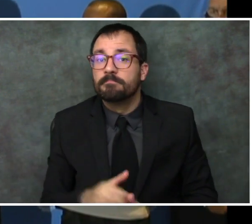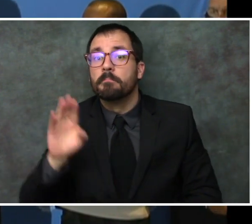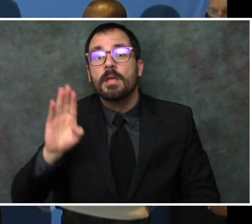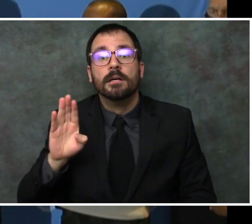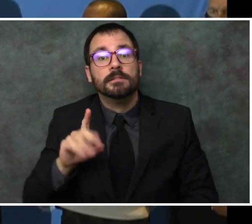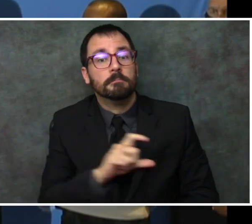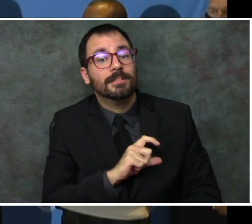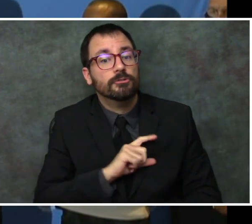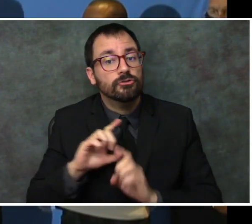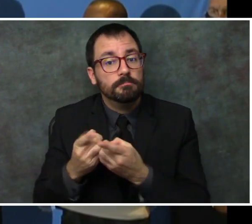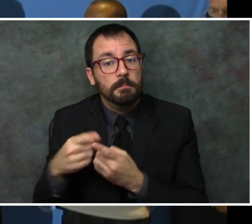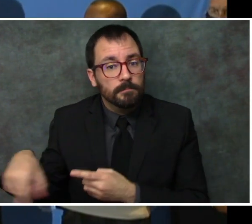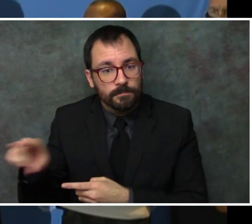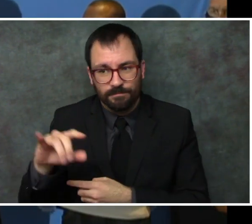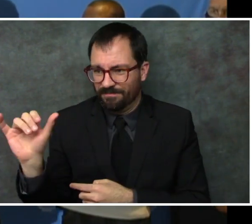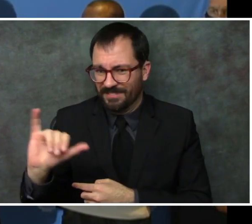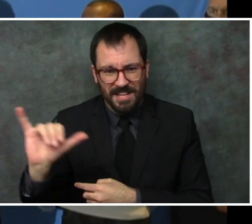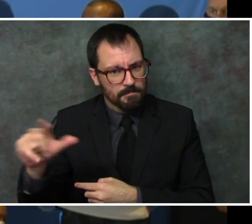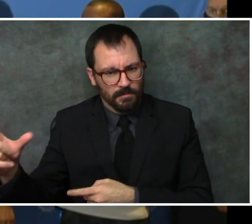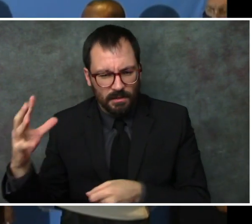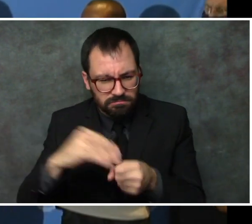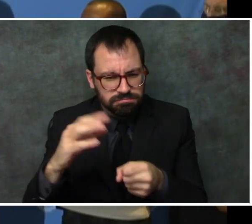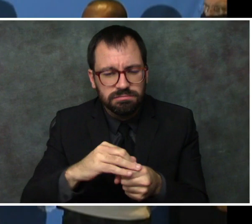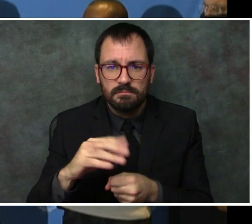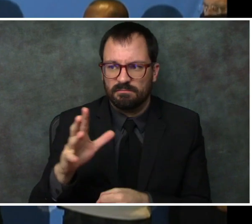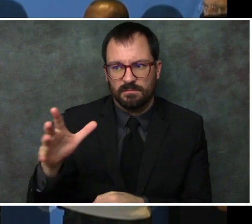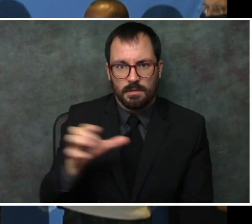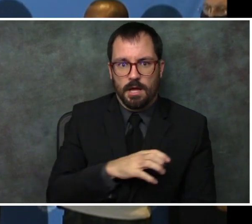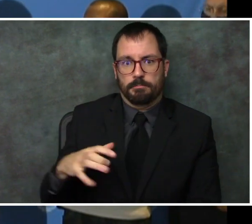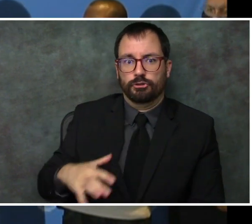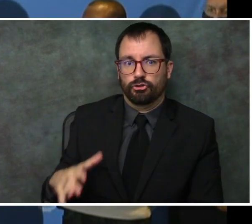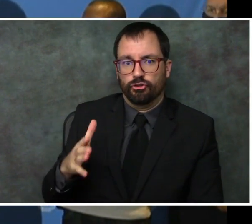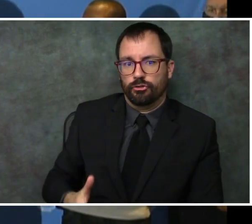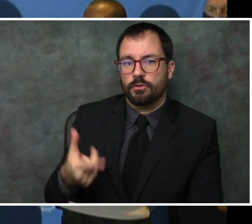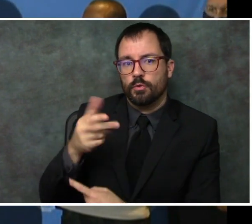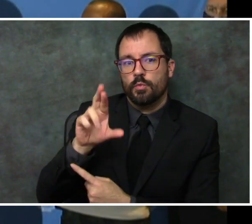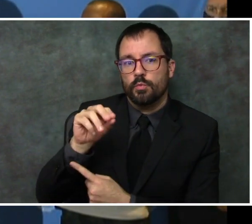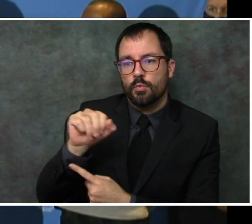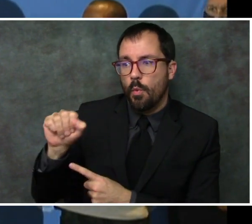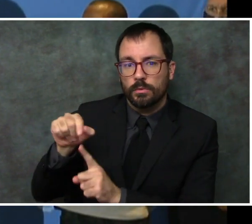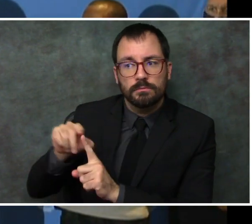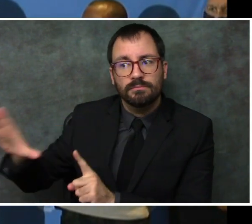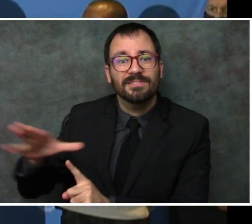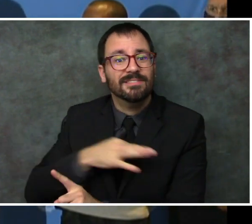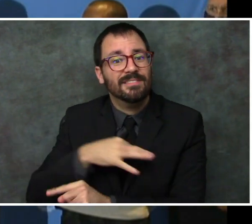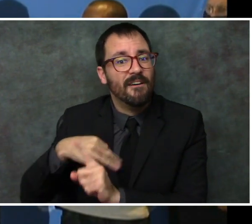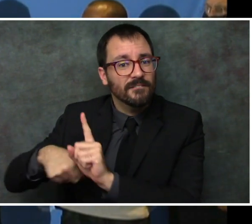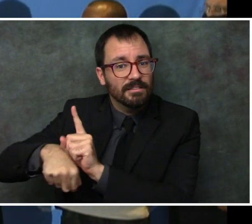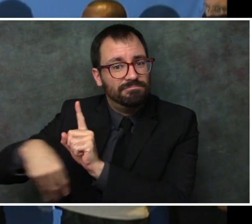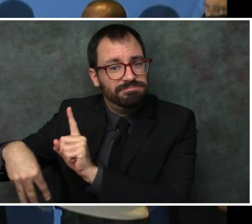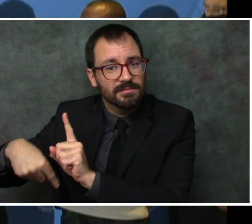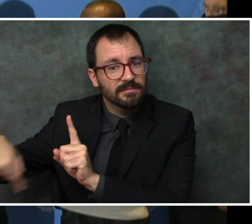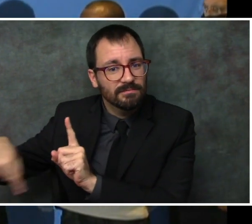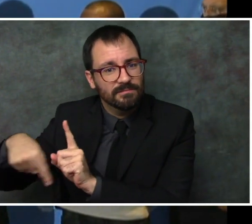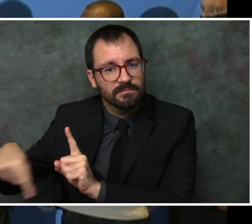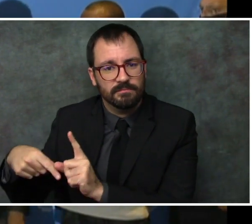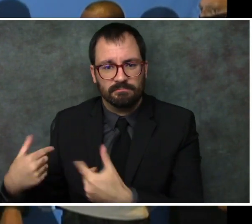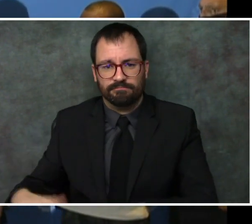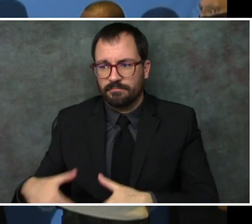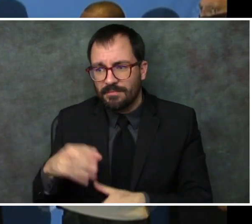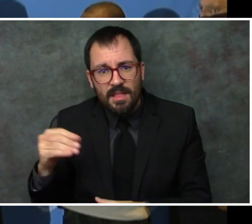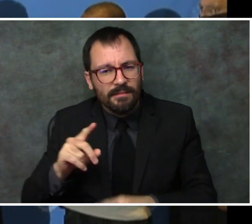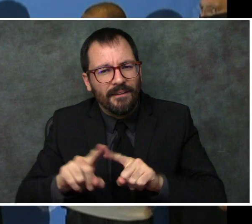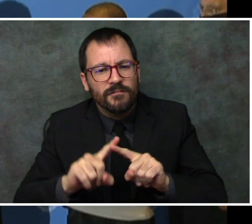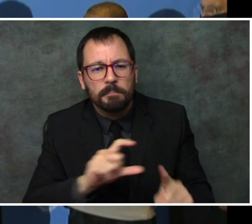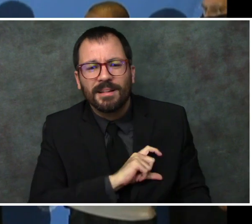and his command staff and the officers that had their voices heard. I'm going to invite former U.S. Attorney Wayne Budd to